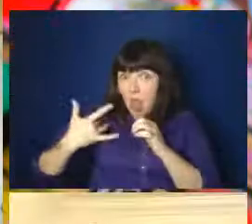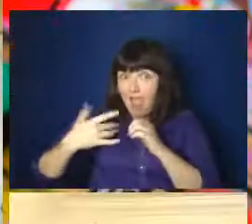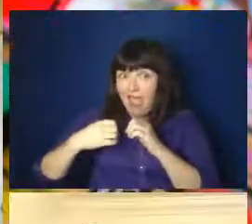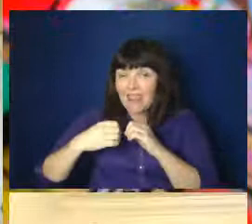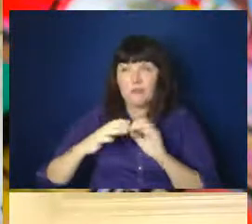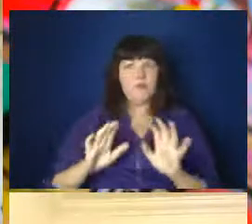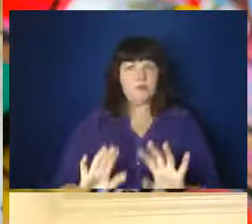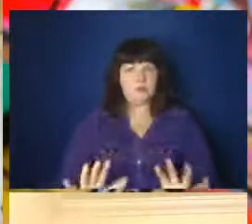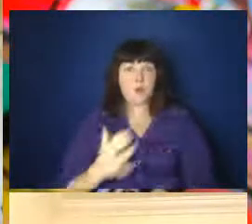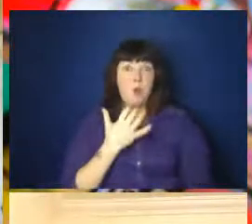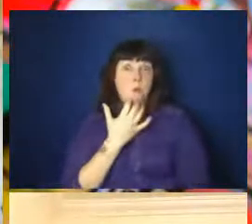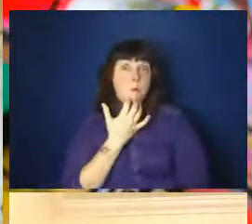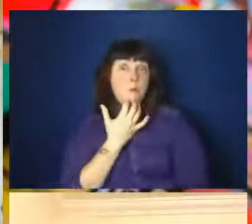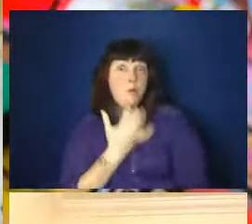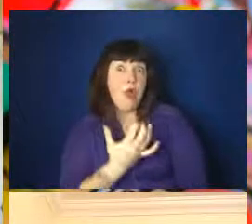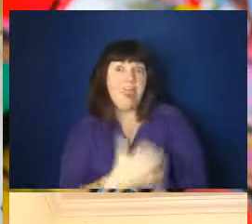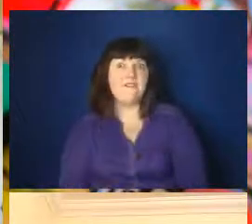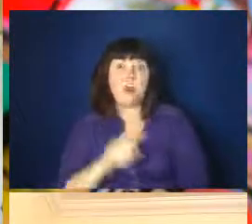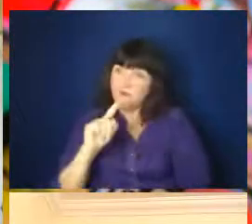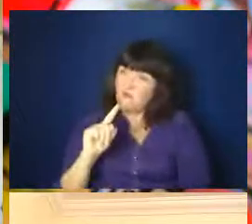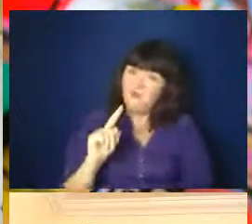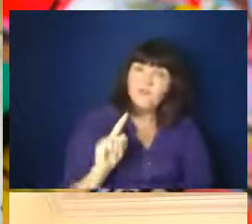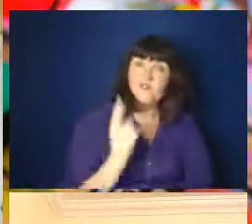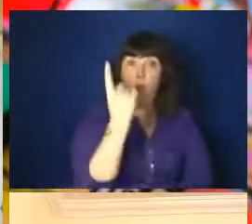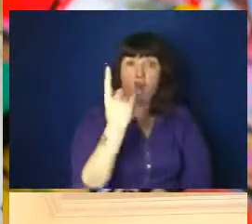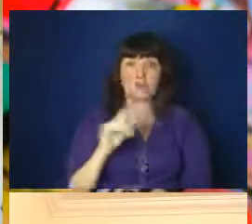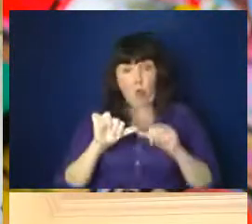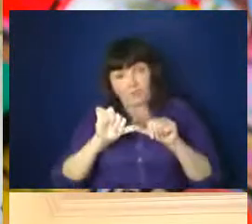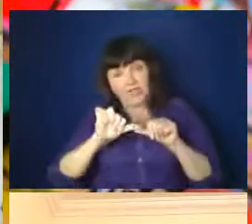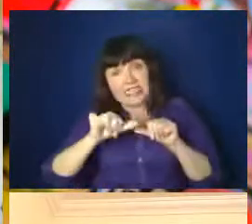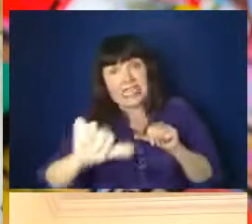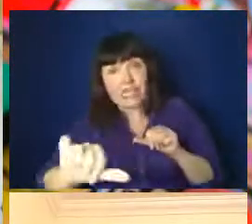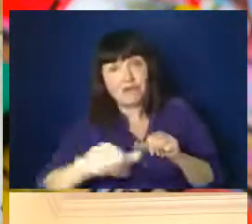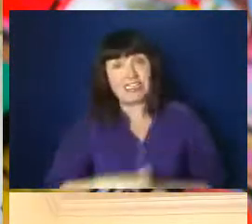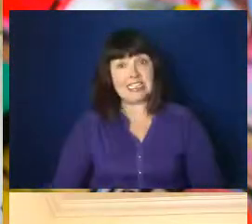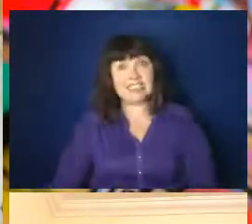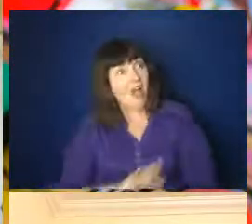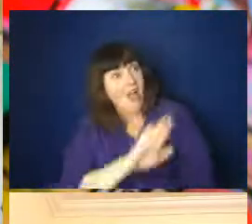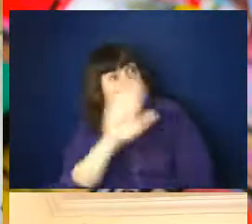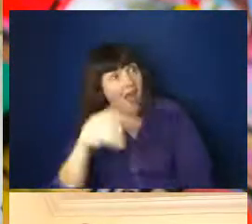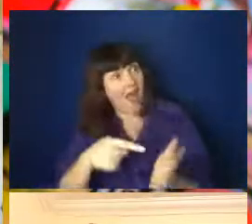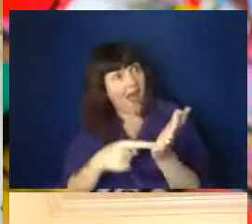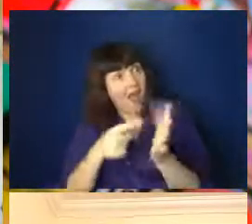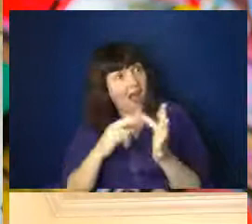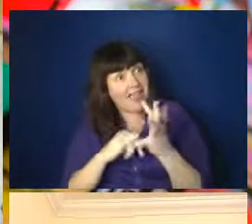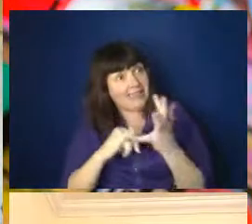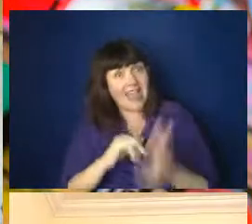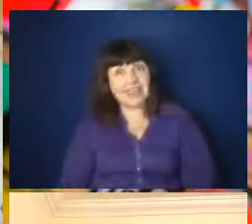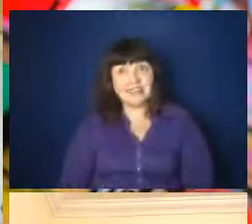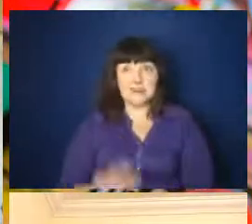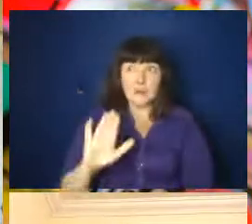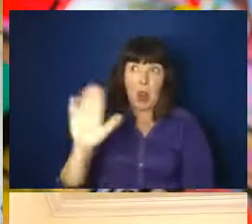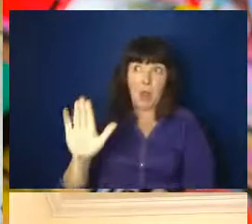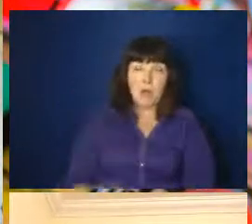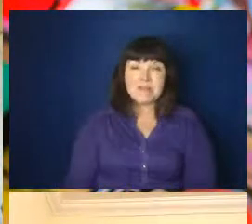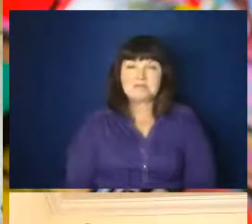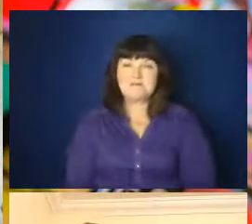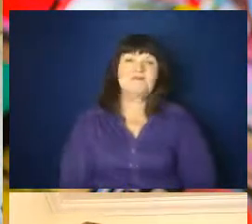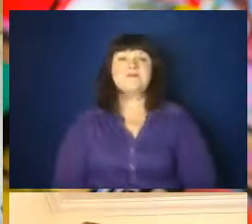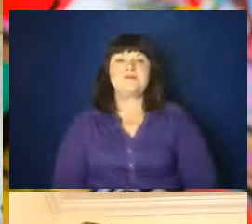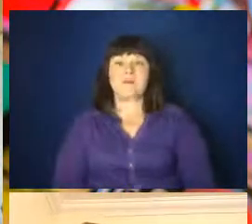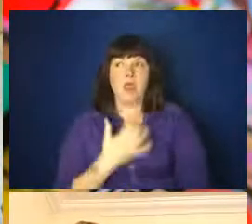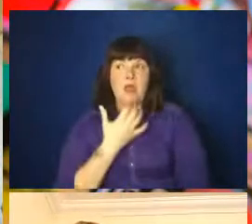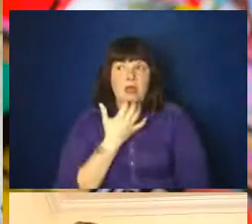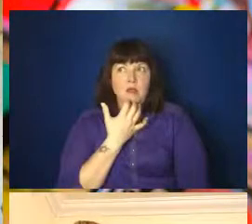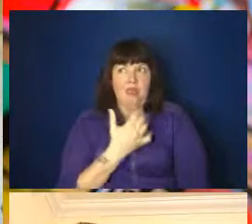So she's going to be my first guest of the series. Hi, Tess. How are you doing? Hello. Oh, well, brave,